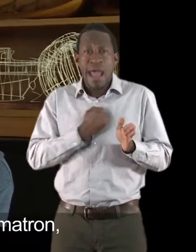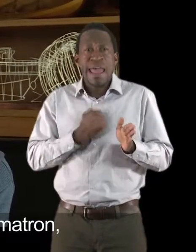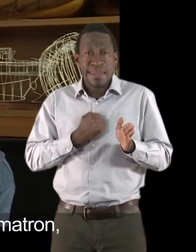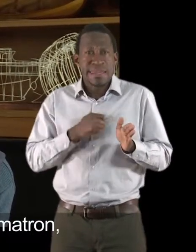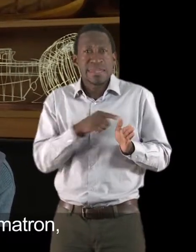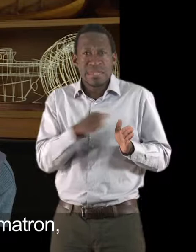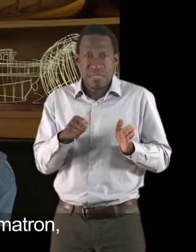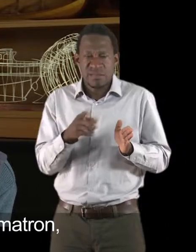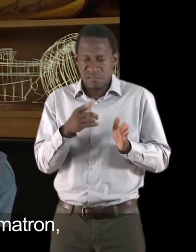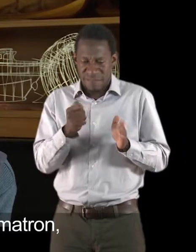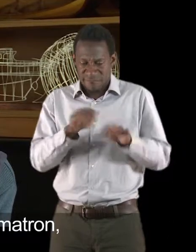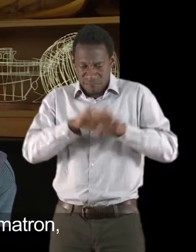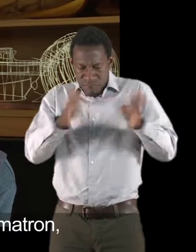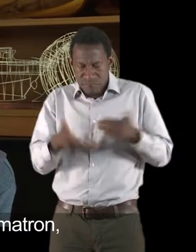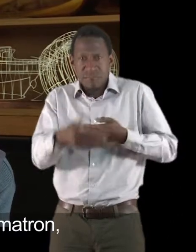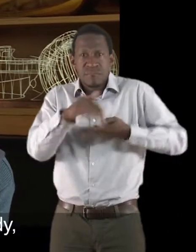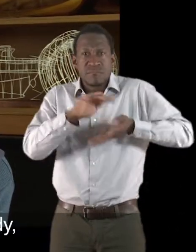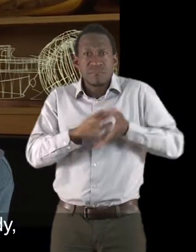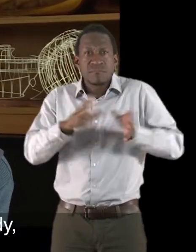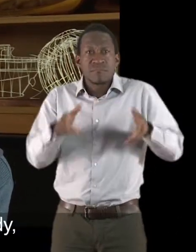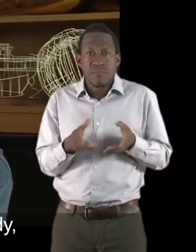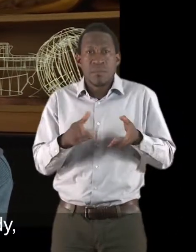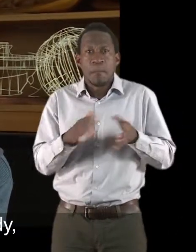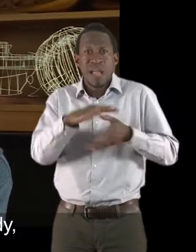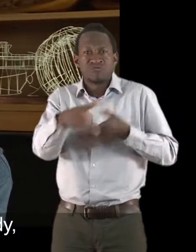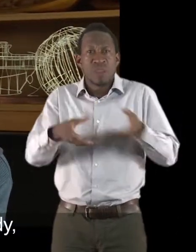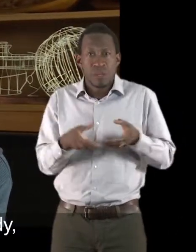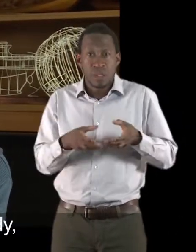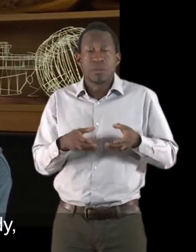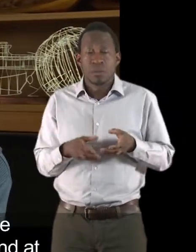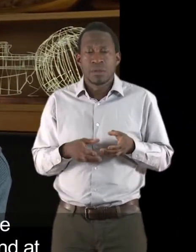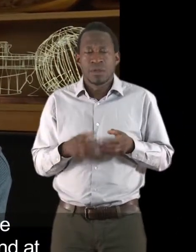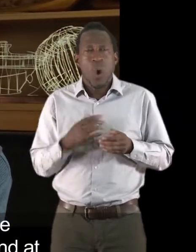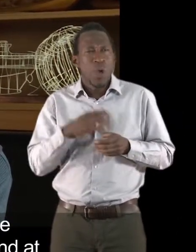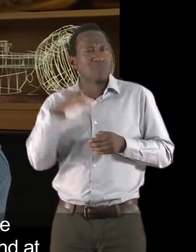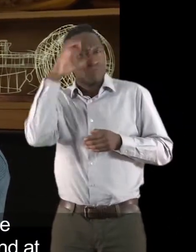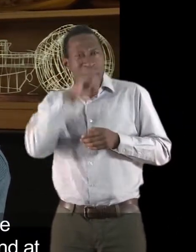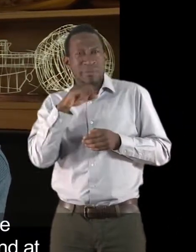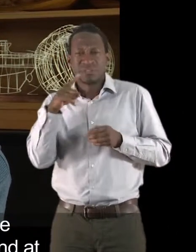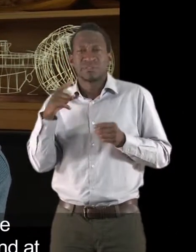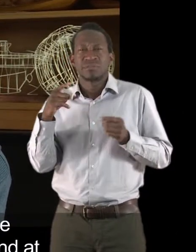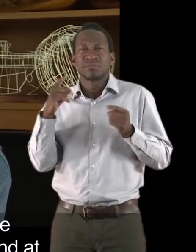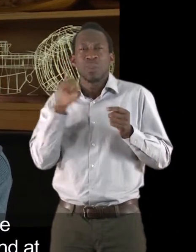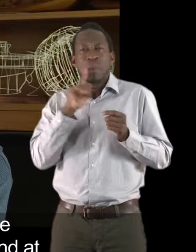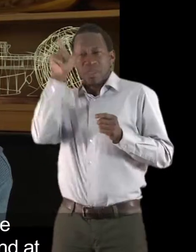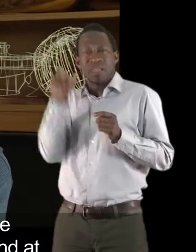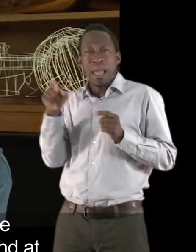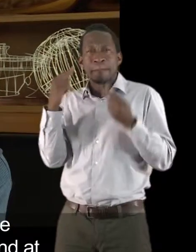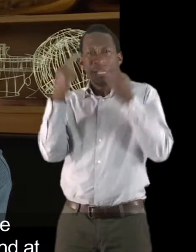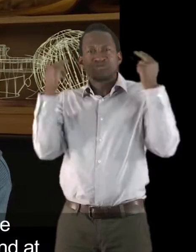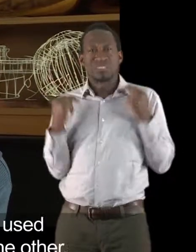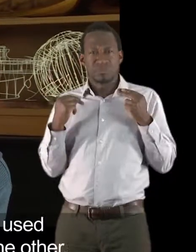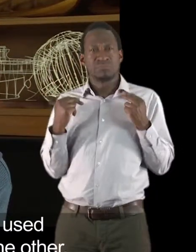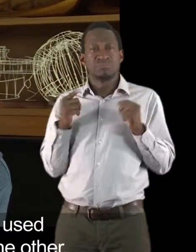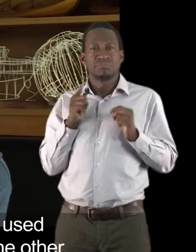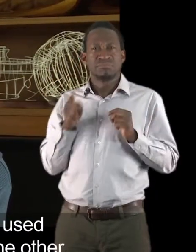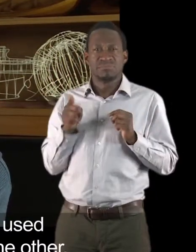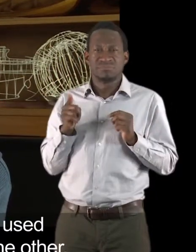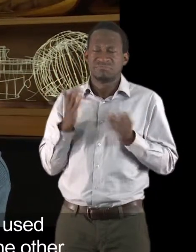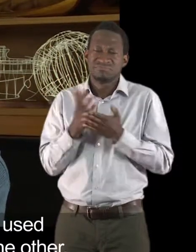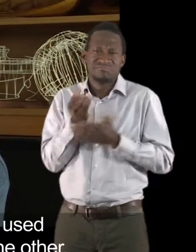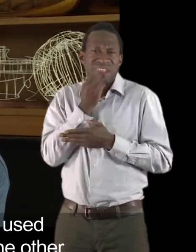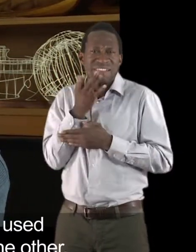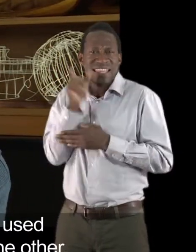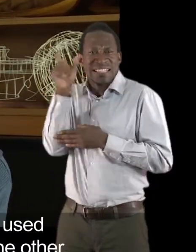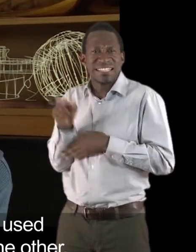can remember the matron, who was a lovely lady. She used to play the piano at our services and at the concerts